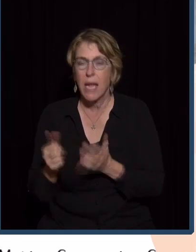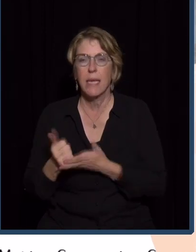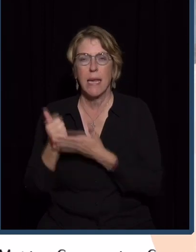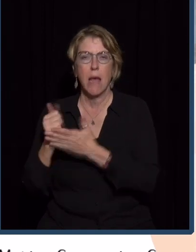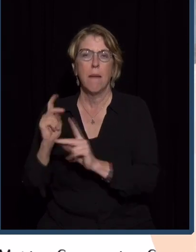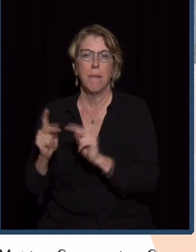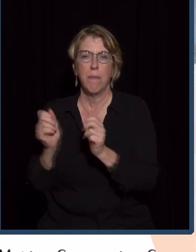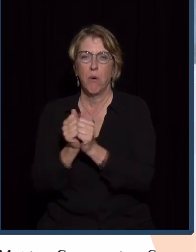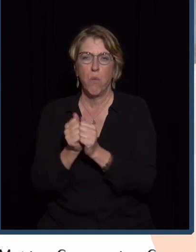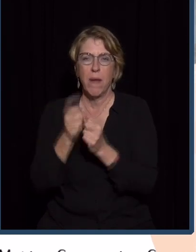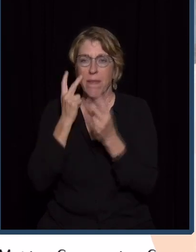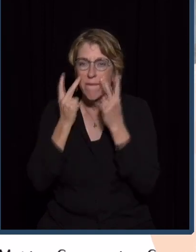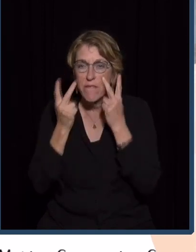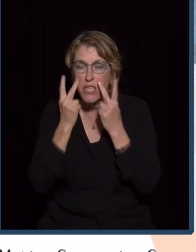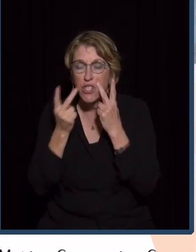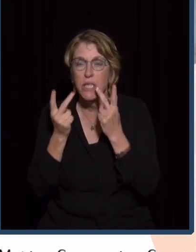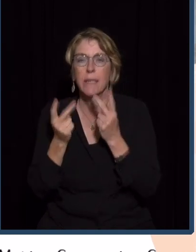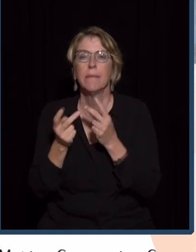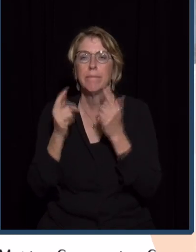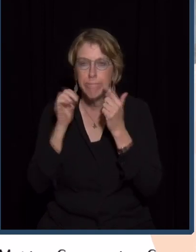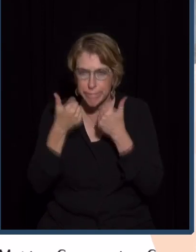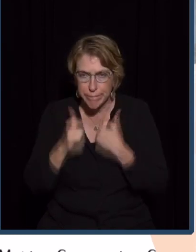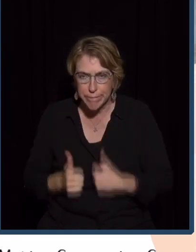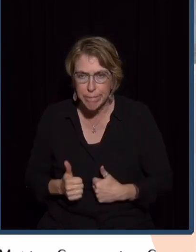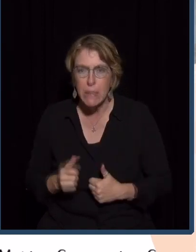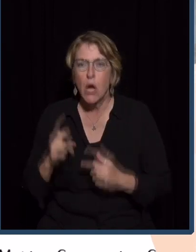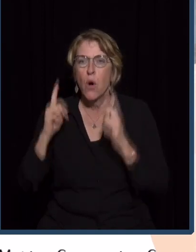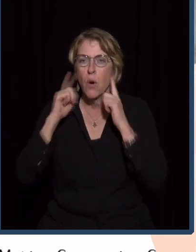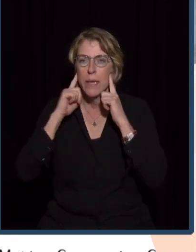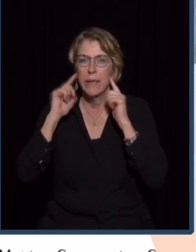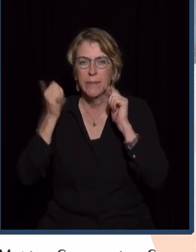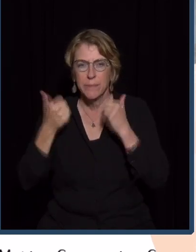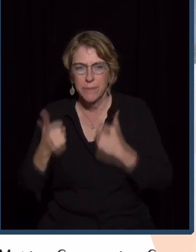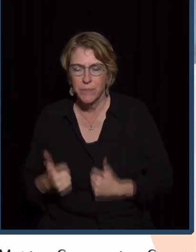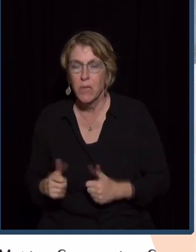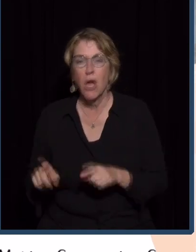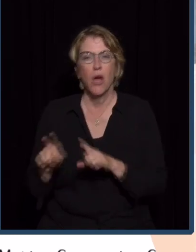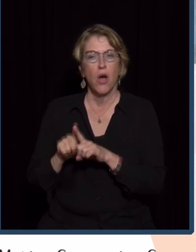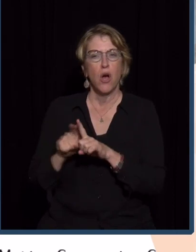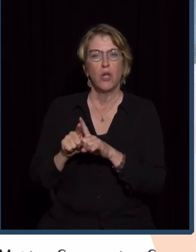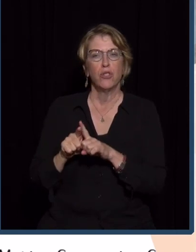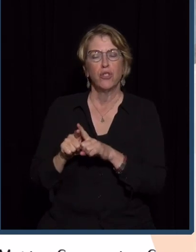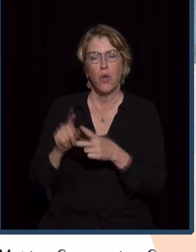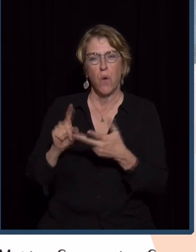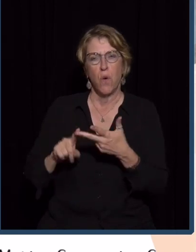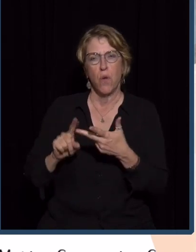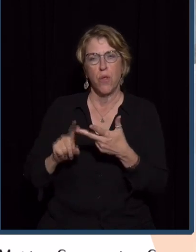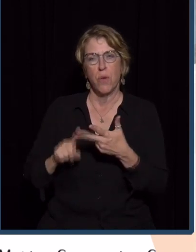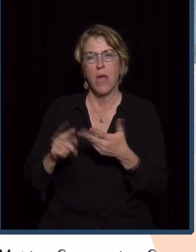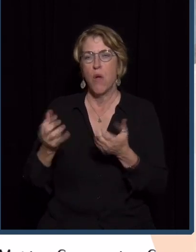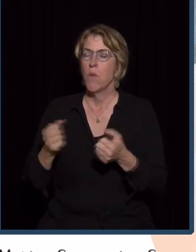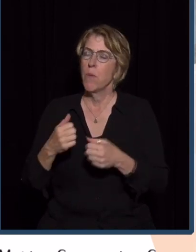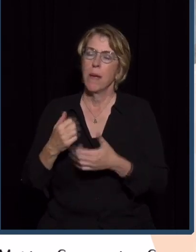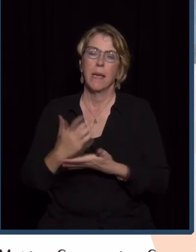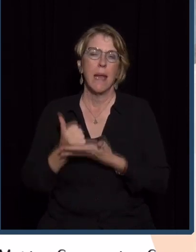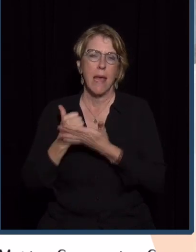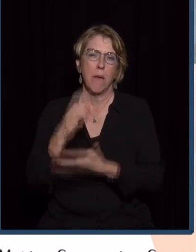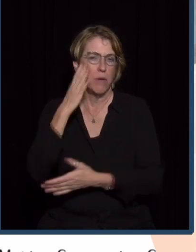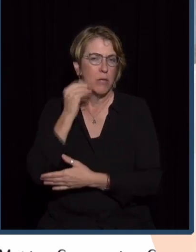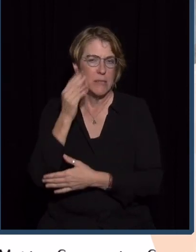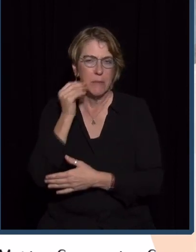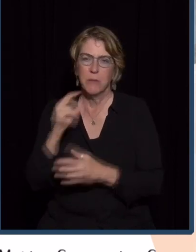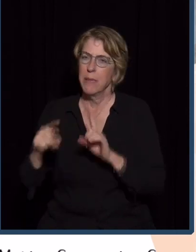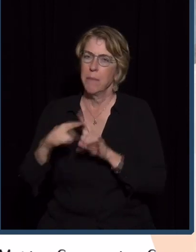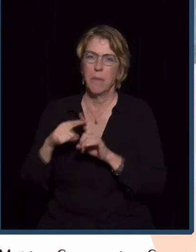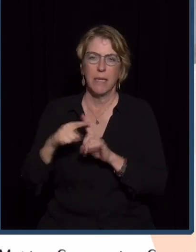impairment. And lastly, we are asking you to help us enhance the experience of everyone who enters through our doors. We'll do this